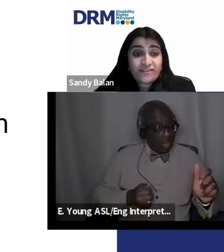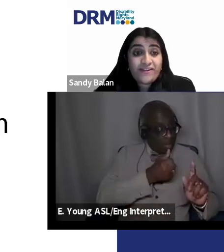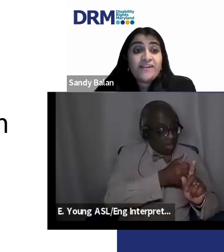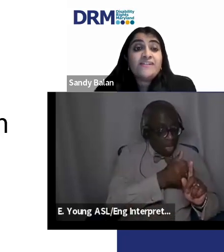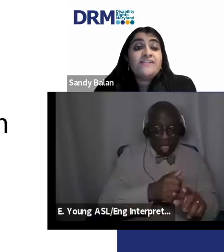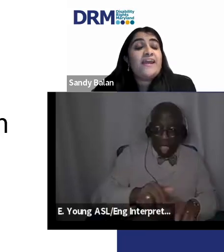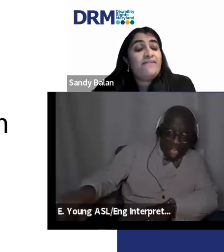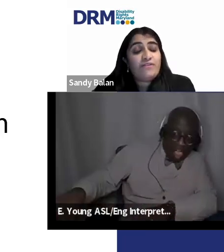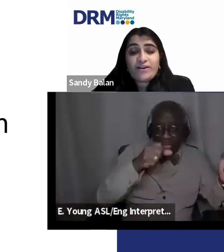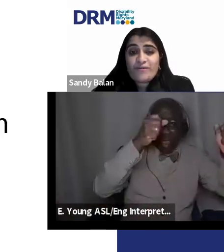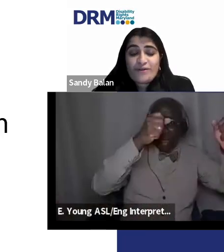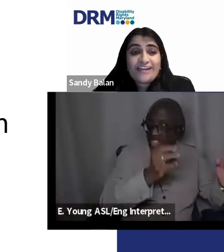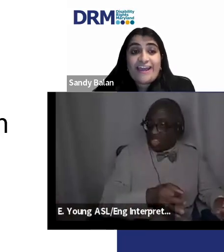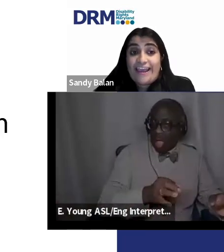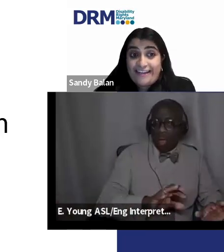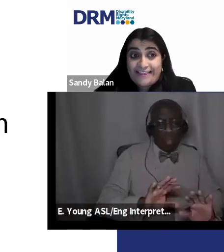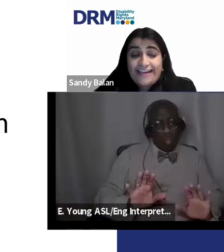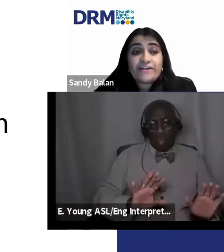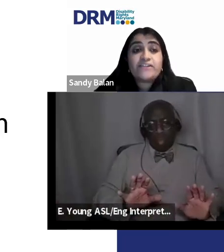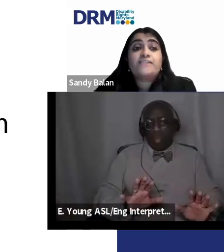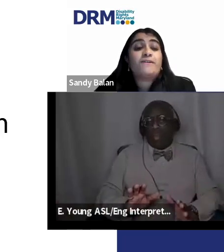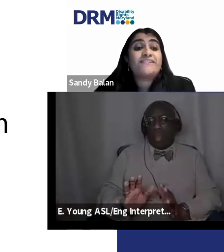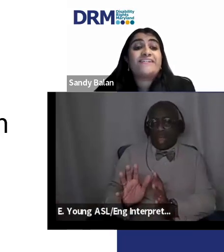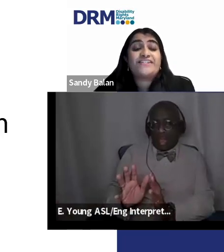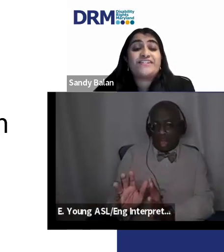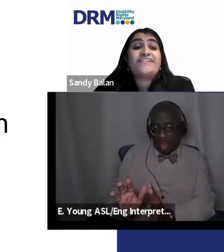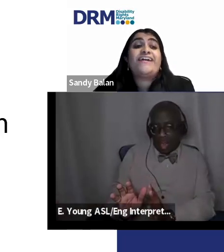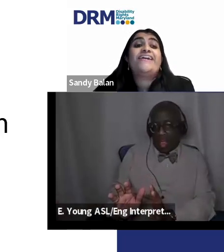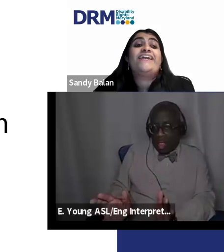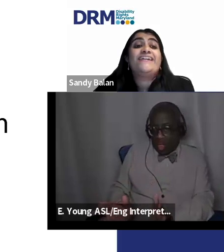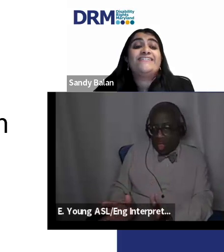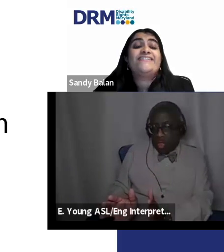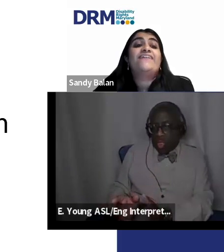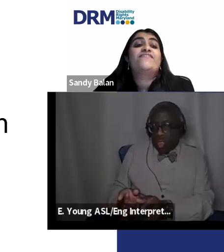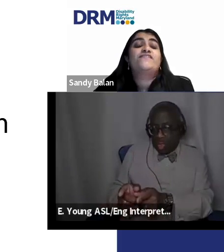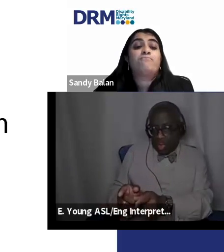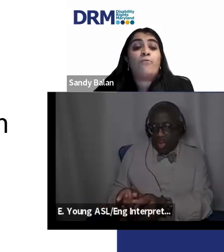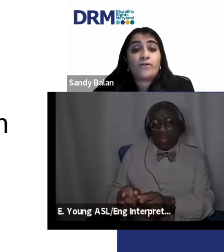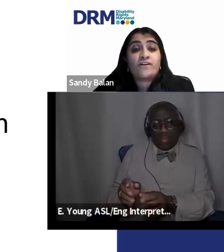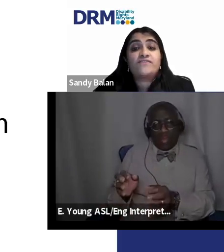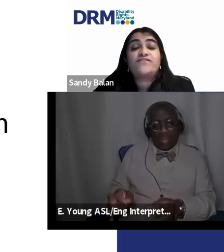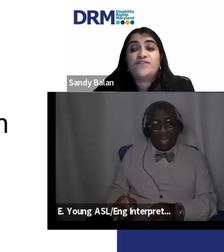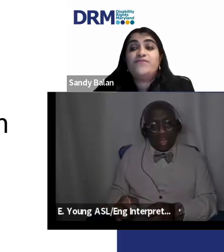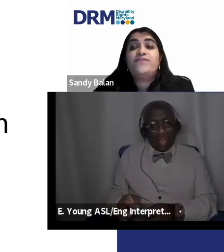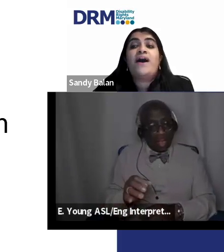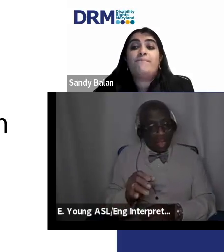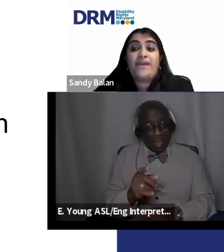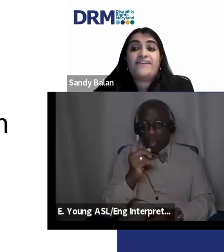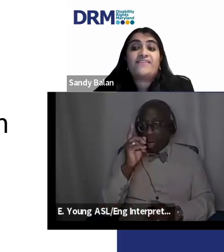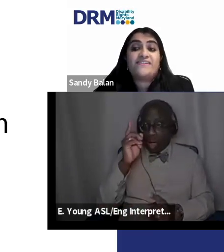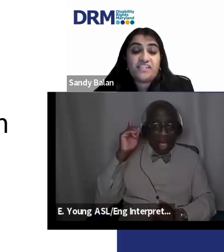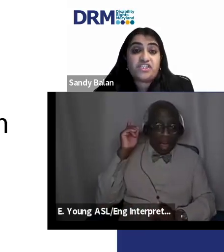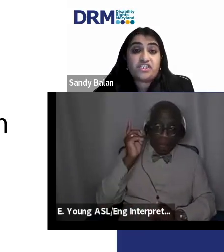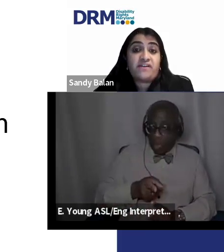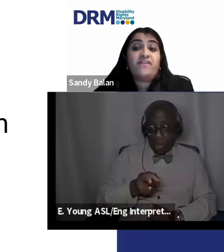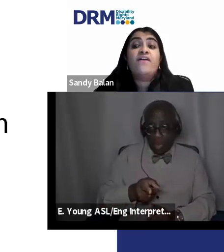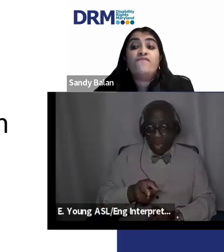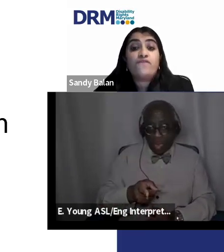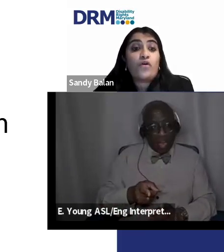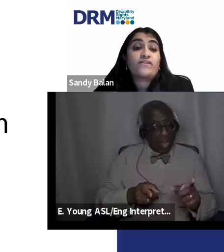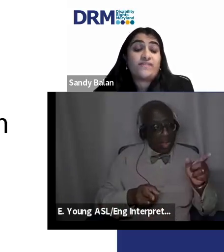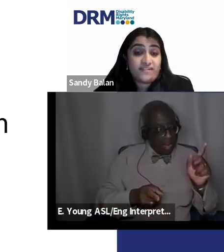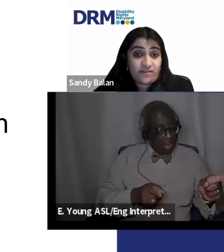the adult. If you are going to get anything out of this presentation tonight, it is that the supporters do not make the